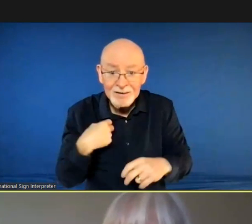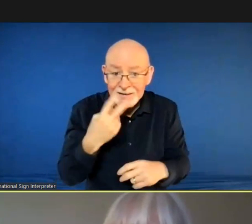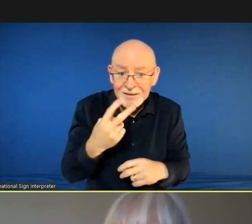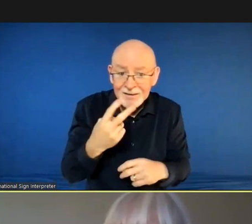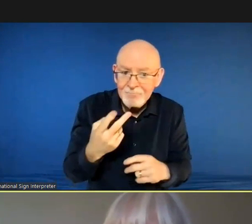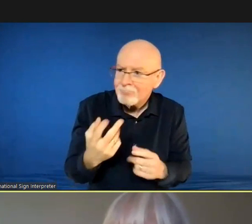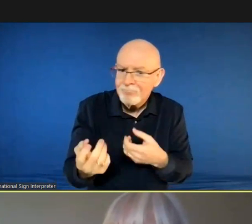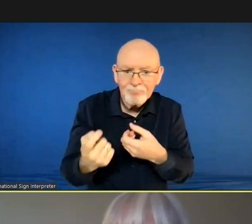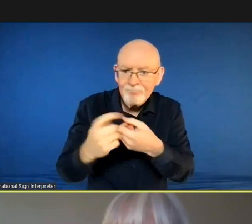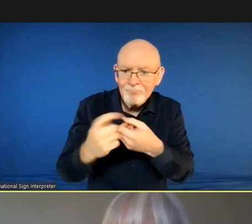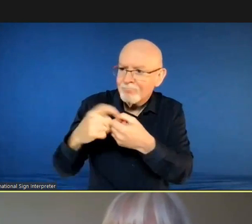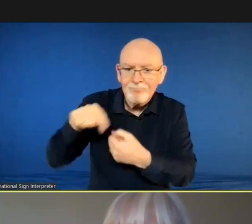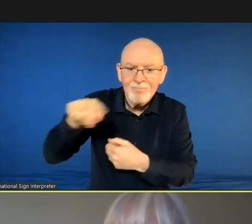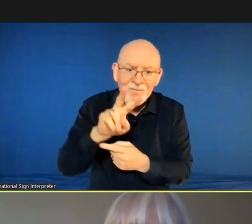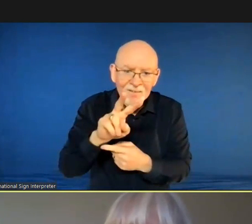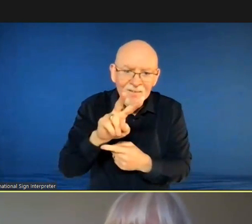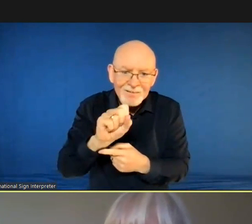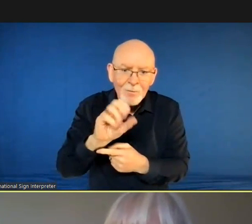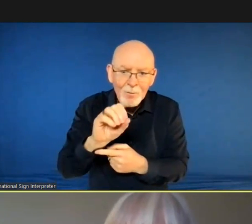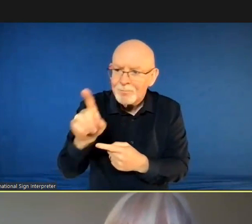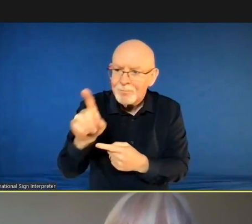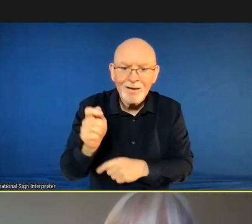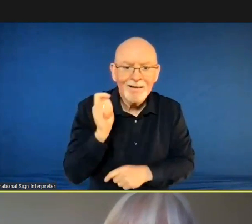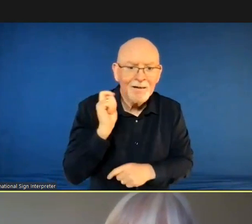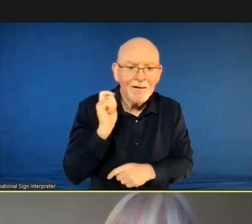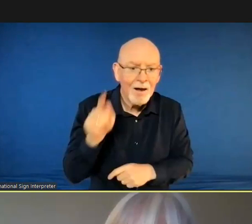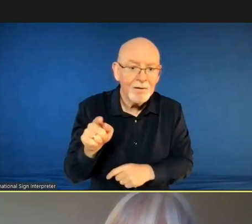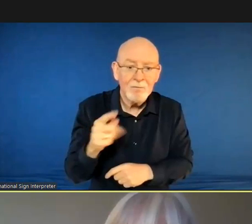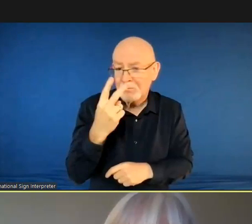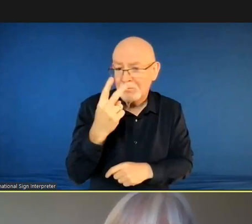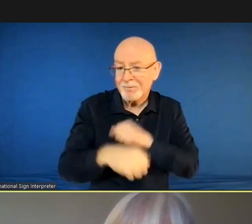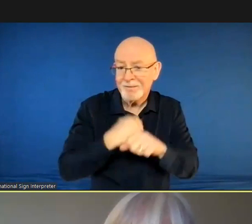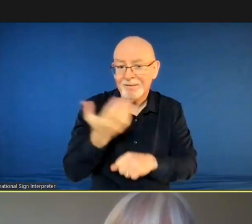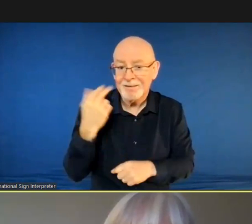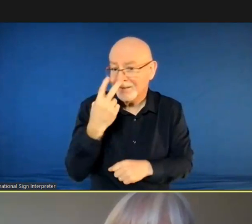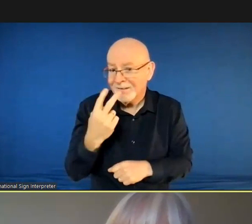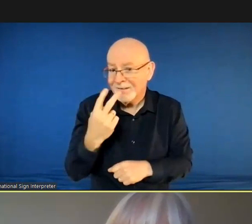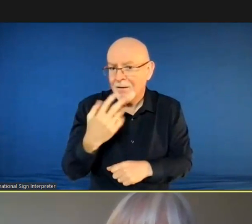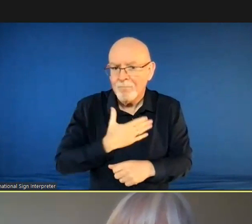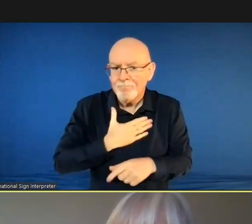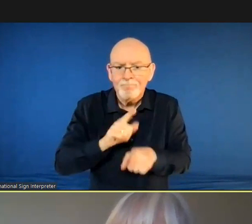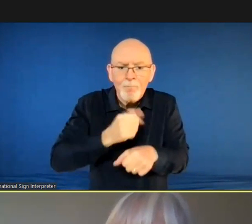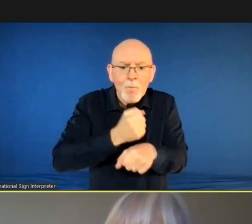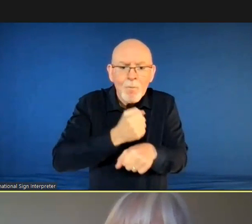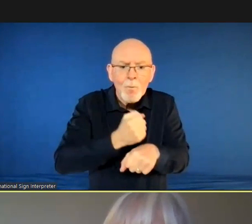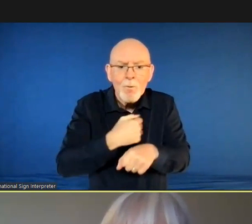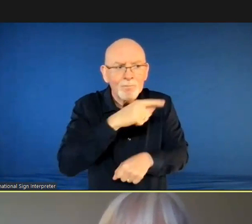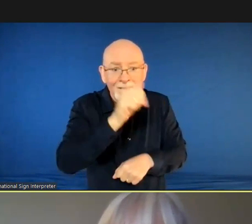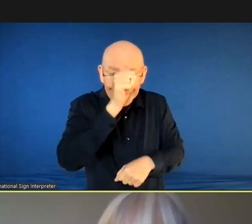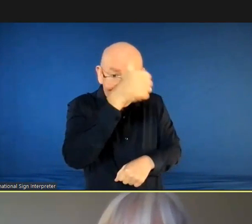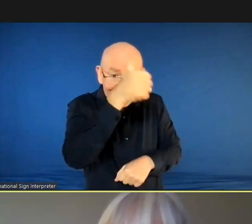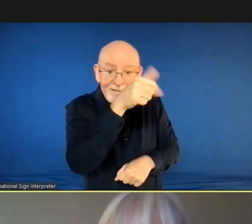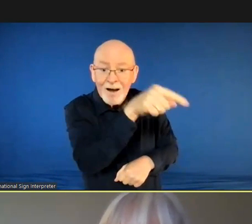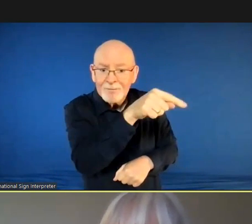up also by our experience of working in India in particular, allows us to say really with